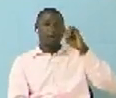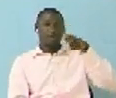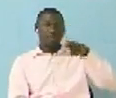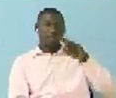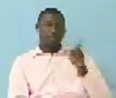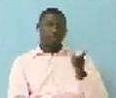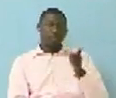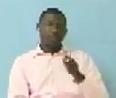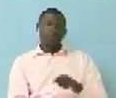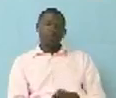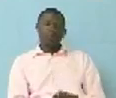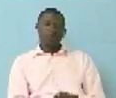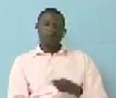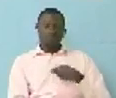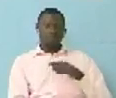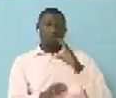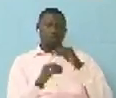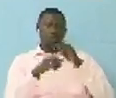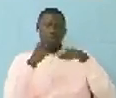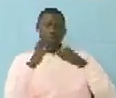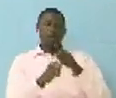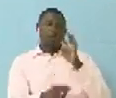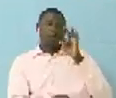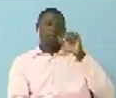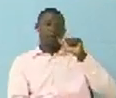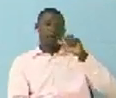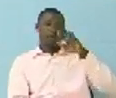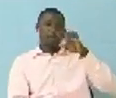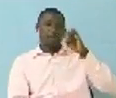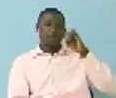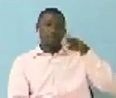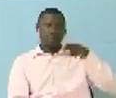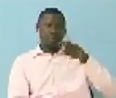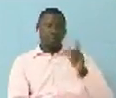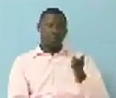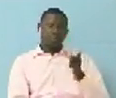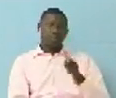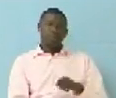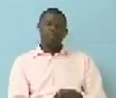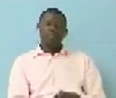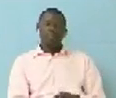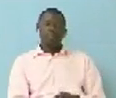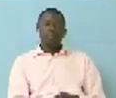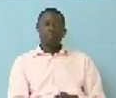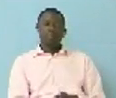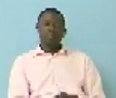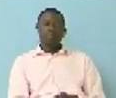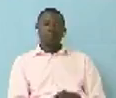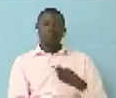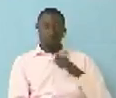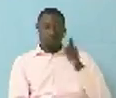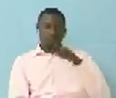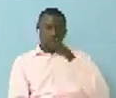Okay? Okay, Council, as you wish. Thank you. So it was wrong to torture